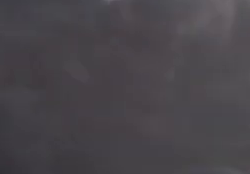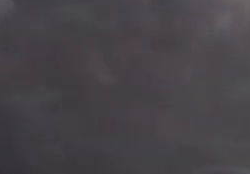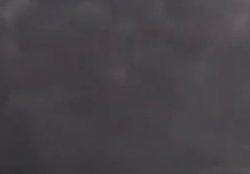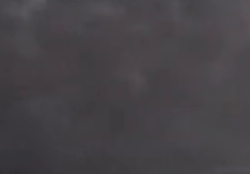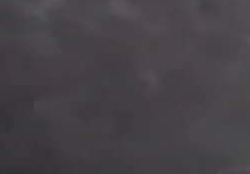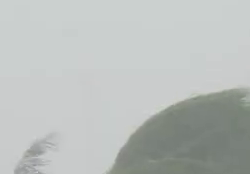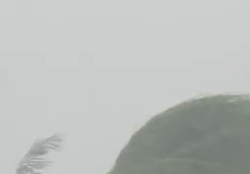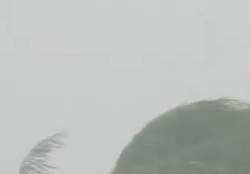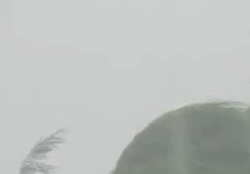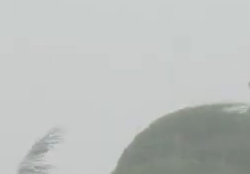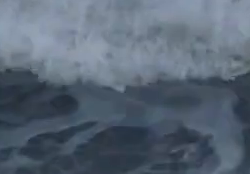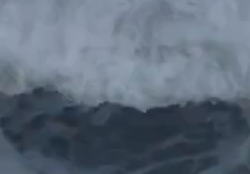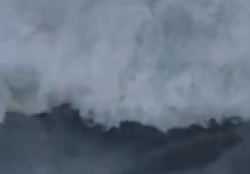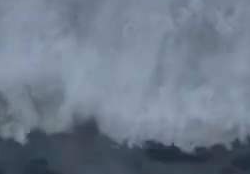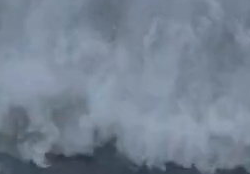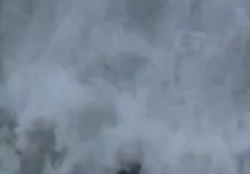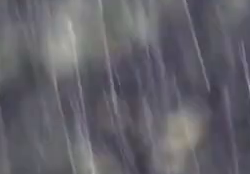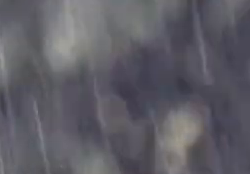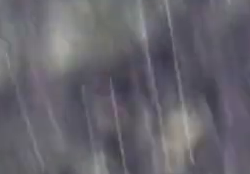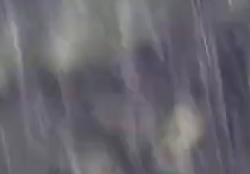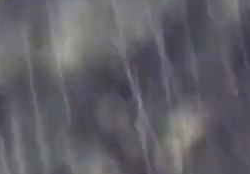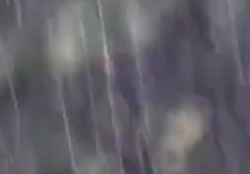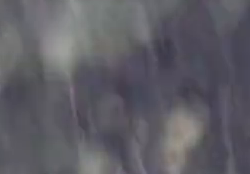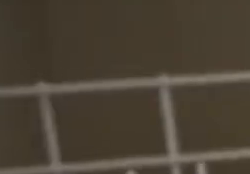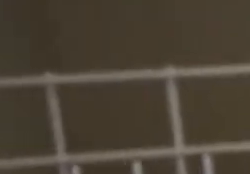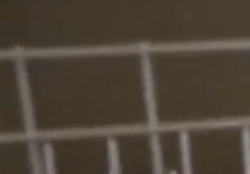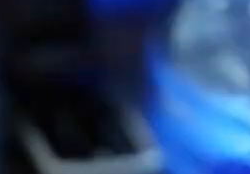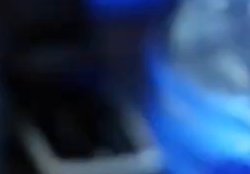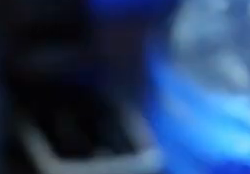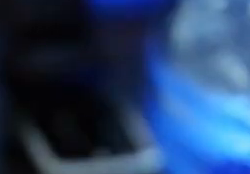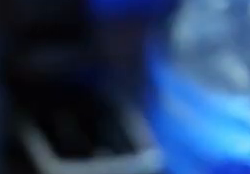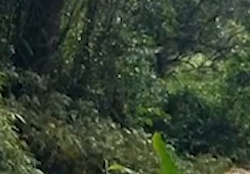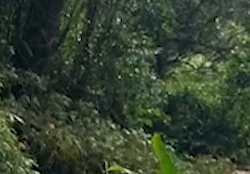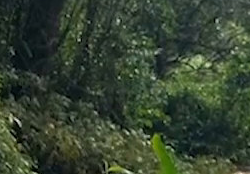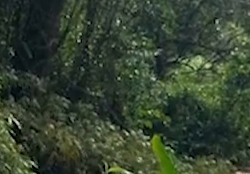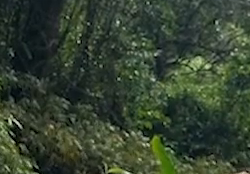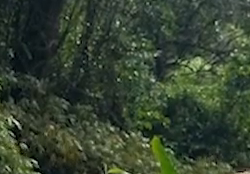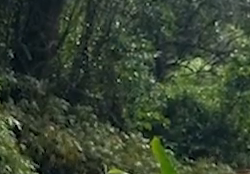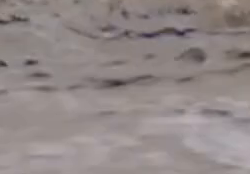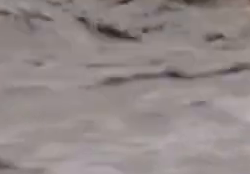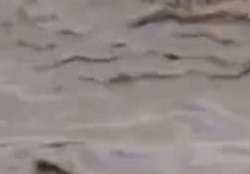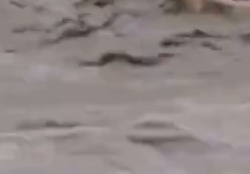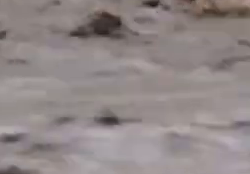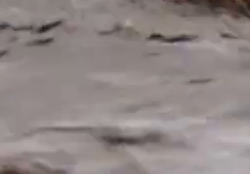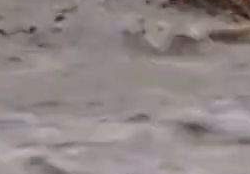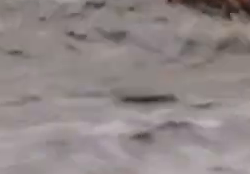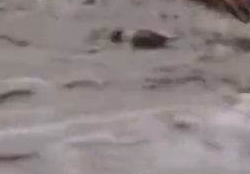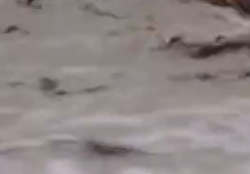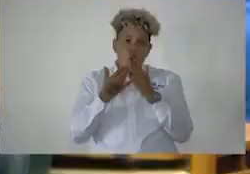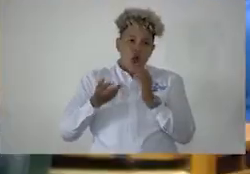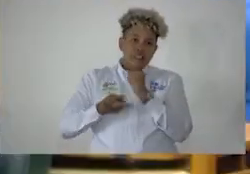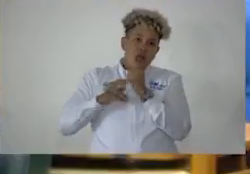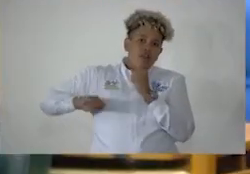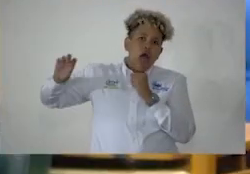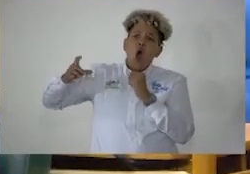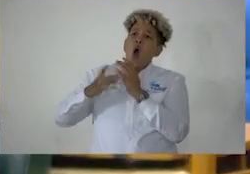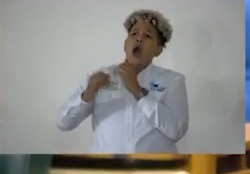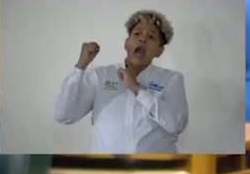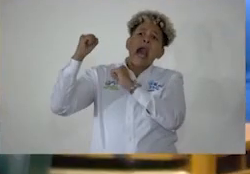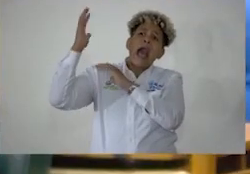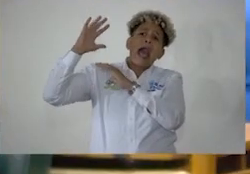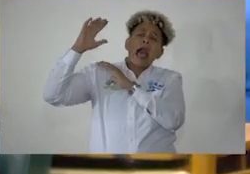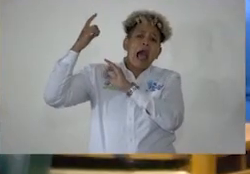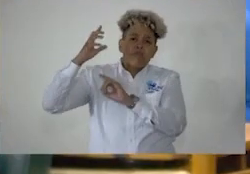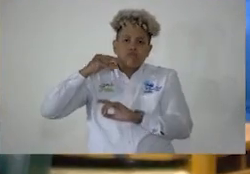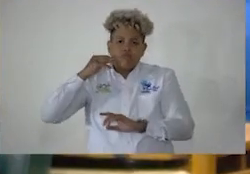We live in a climatic zone that makes us vulnerable to rainfall and earthquake, and we have to take responsibility for our vulnerability. Countries that